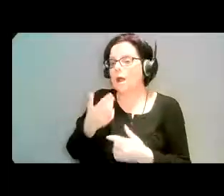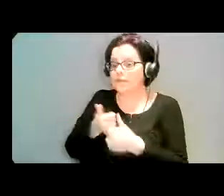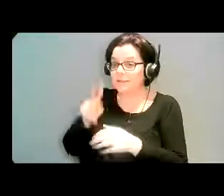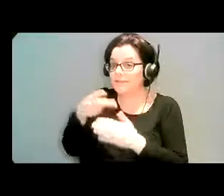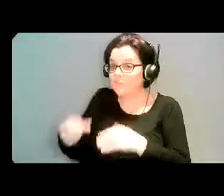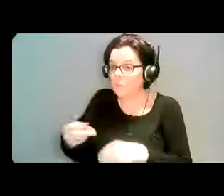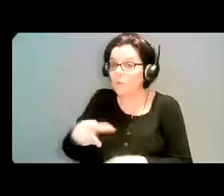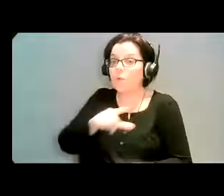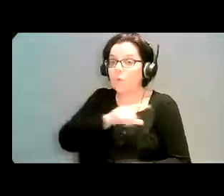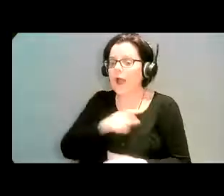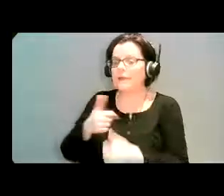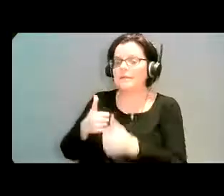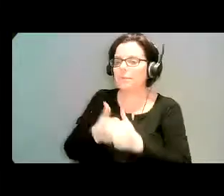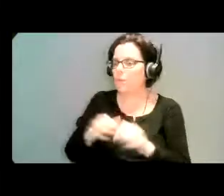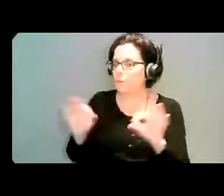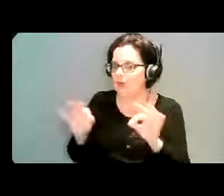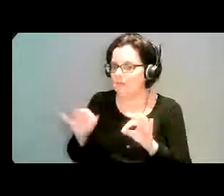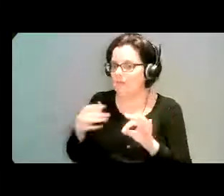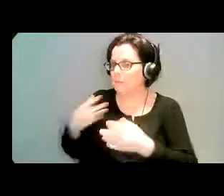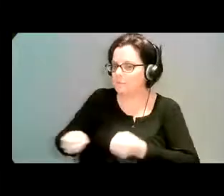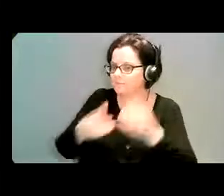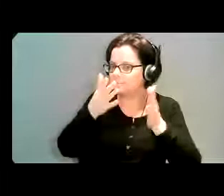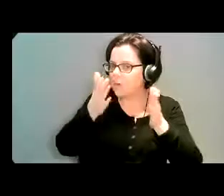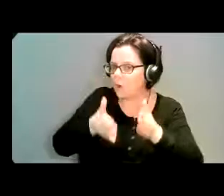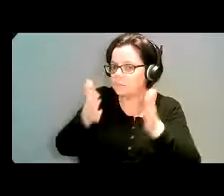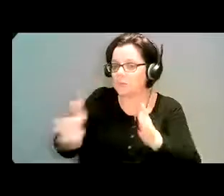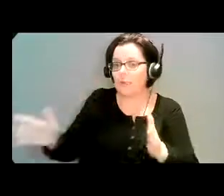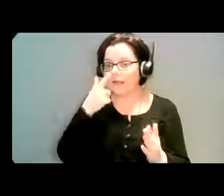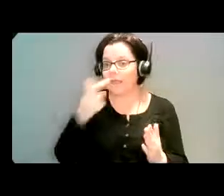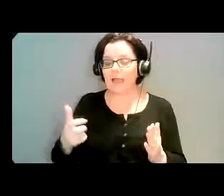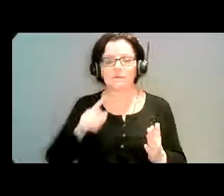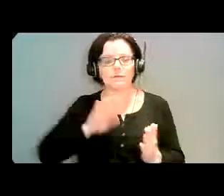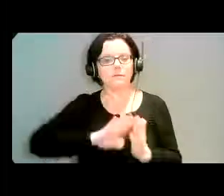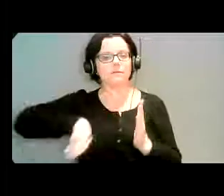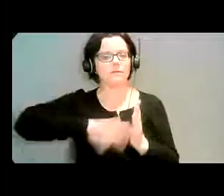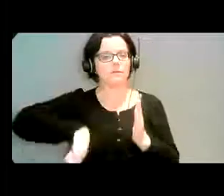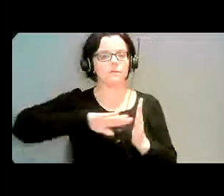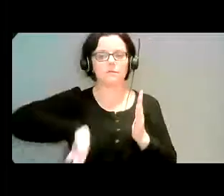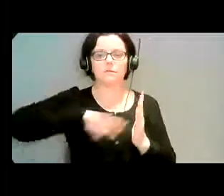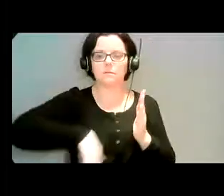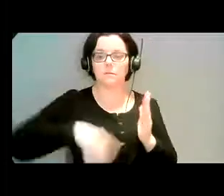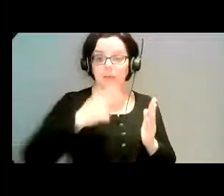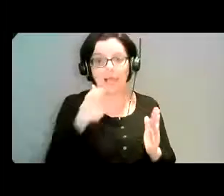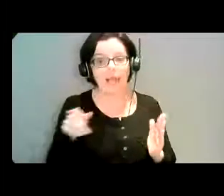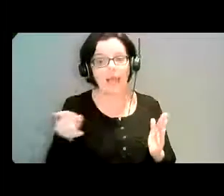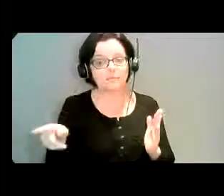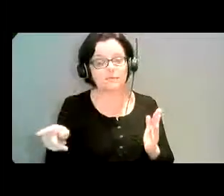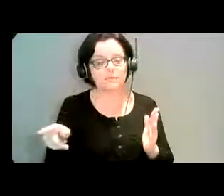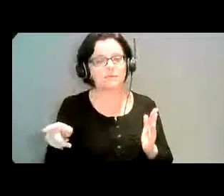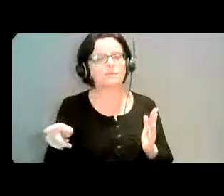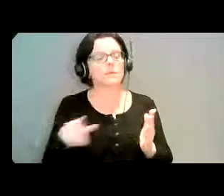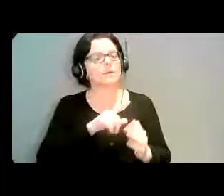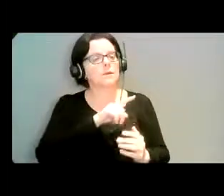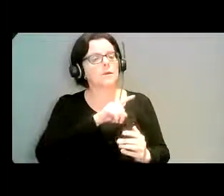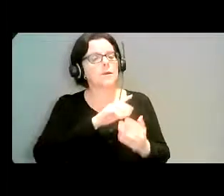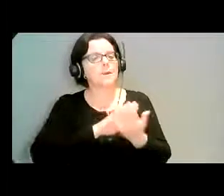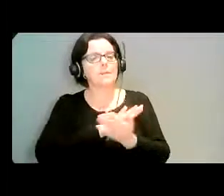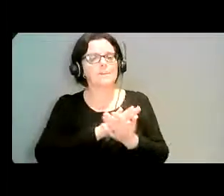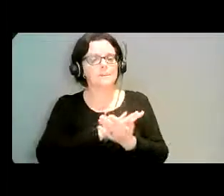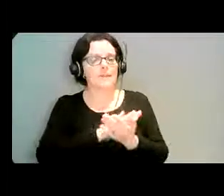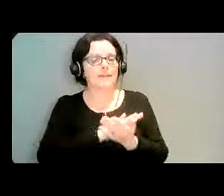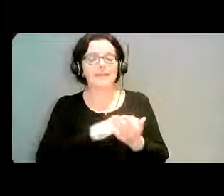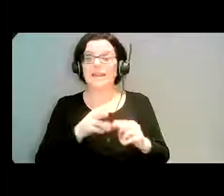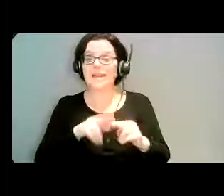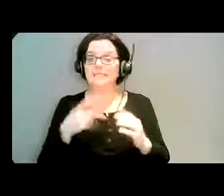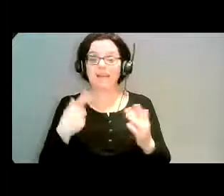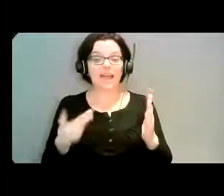for example, admitted to hospital or something like that. They could totally just not include this, because that might mean that they would have to increase your